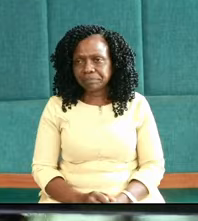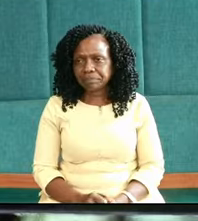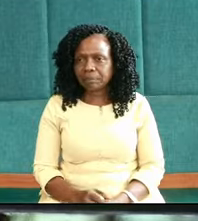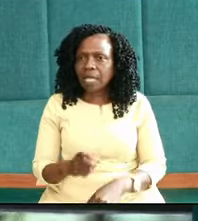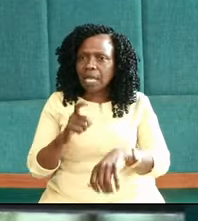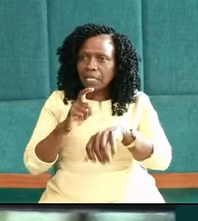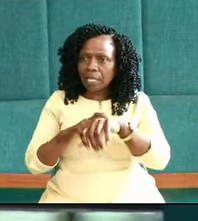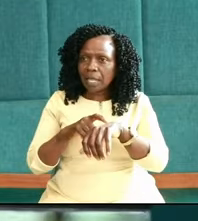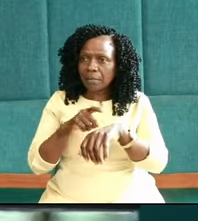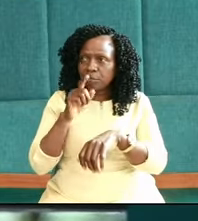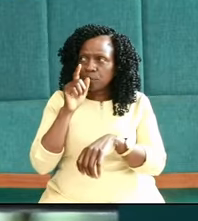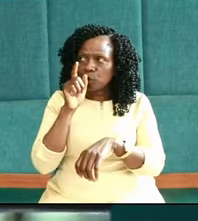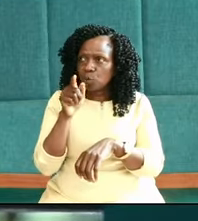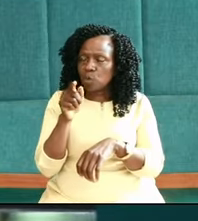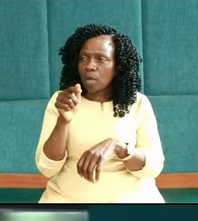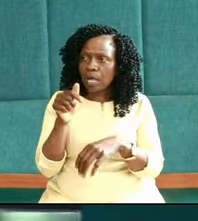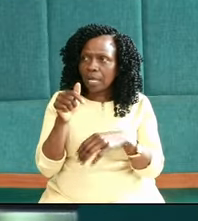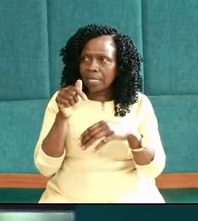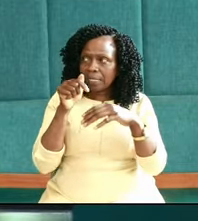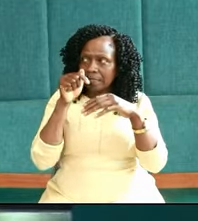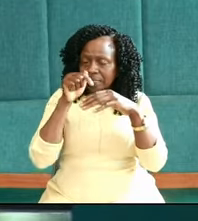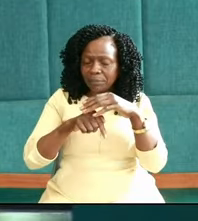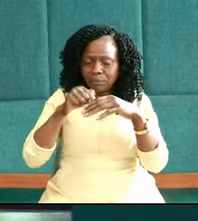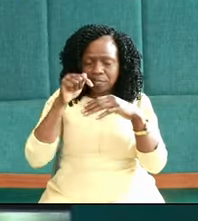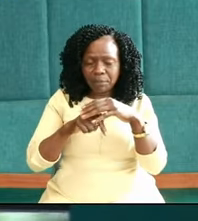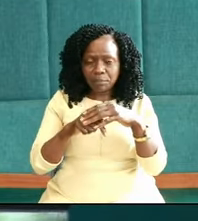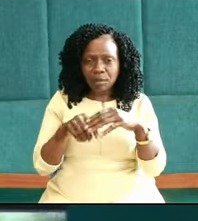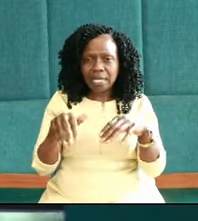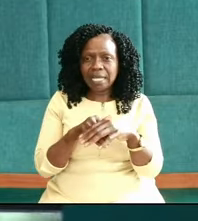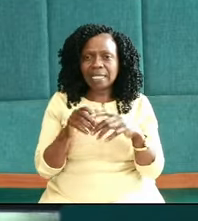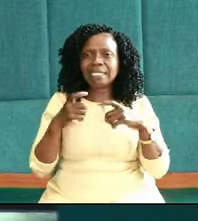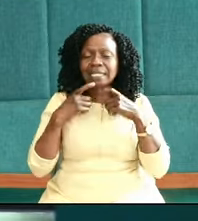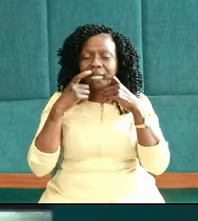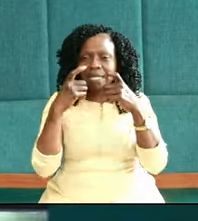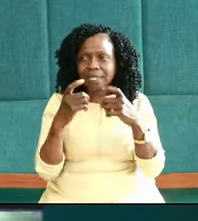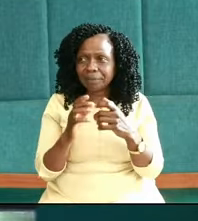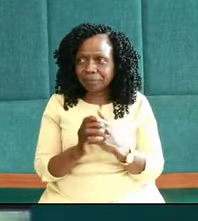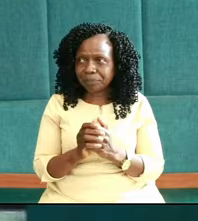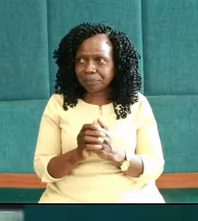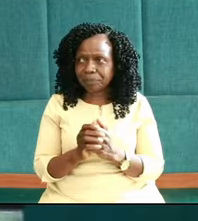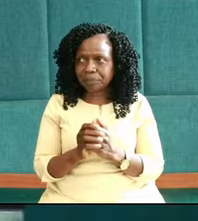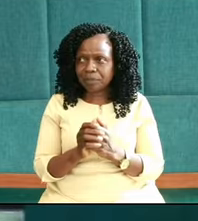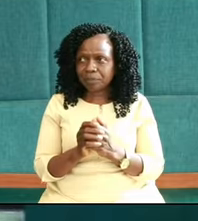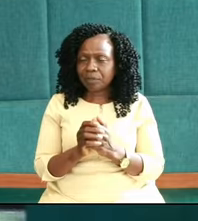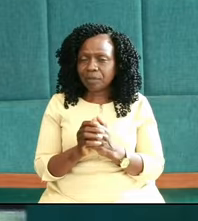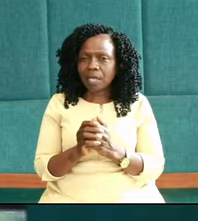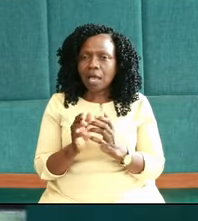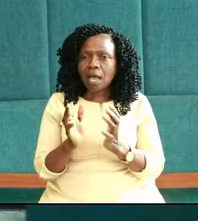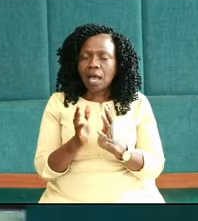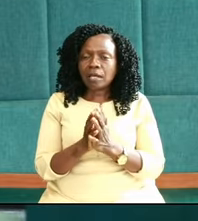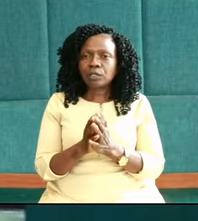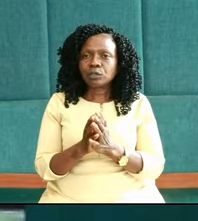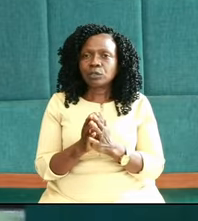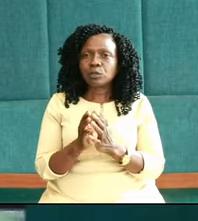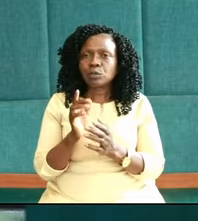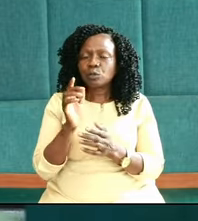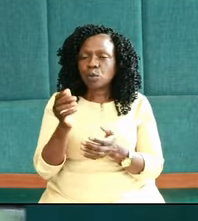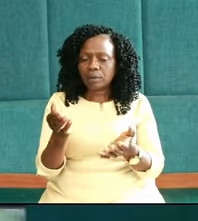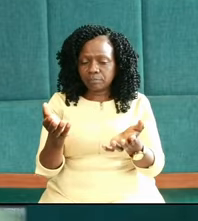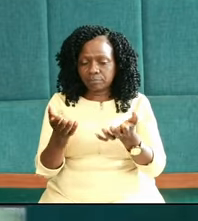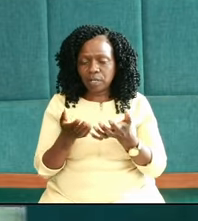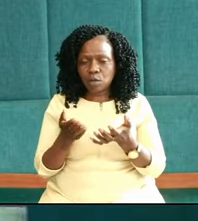When you are still deep in sin, and you are saying this sin always brings me problems in my